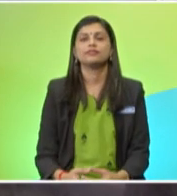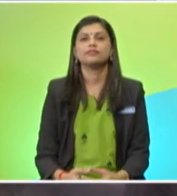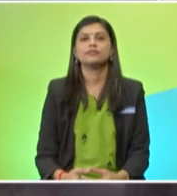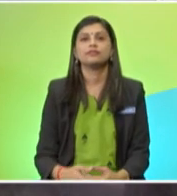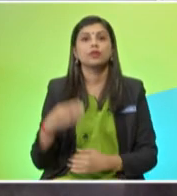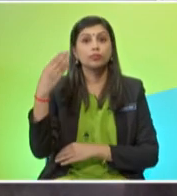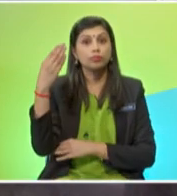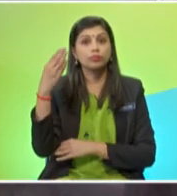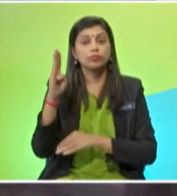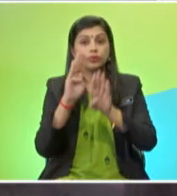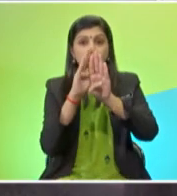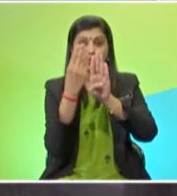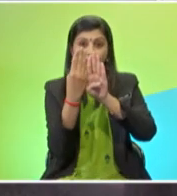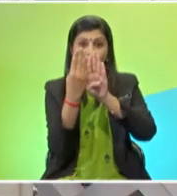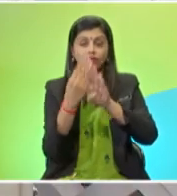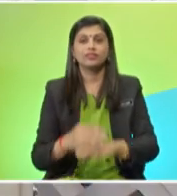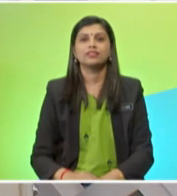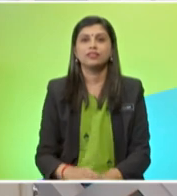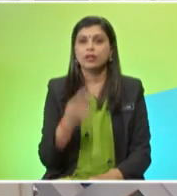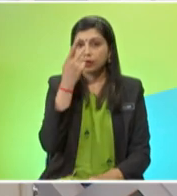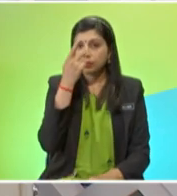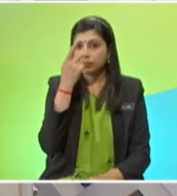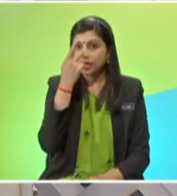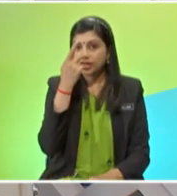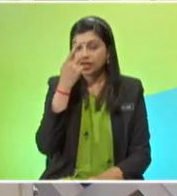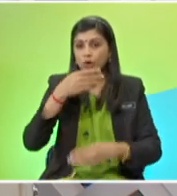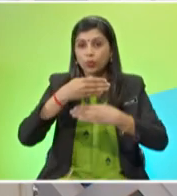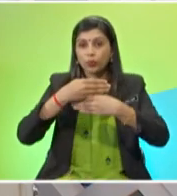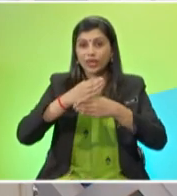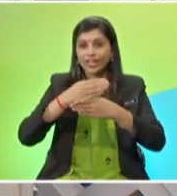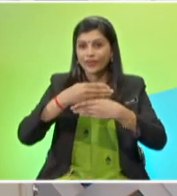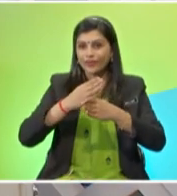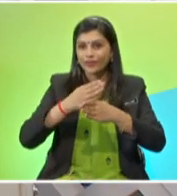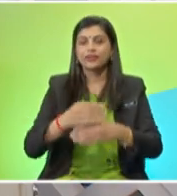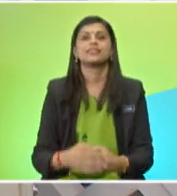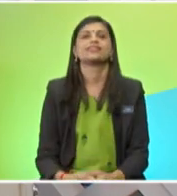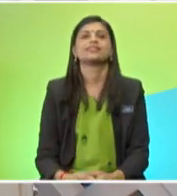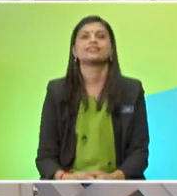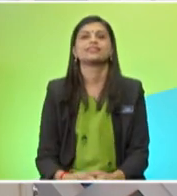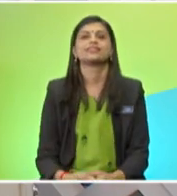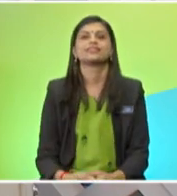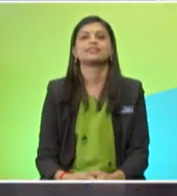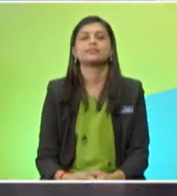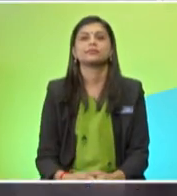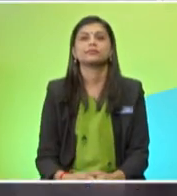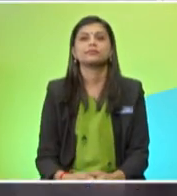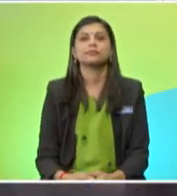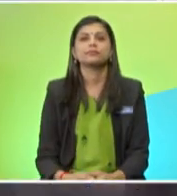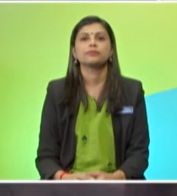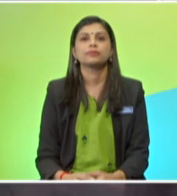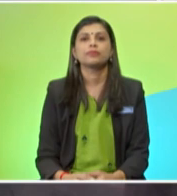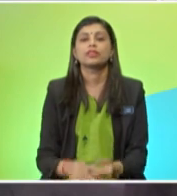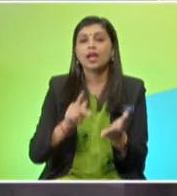Blue door. Blue door. And pink window. Pink window. Yeah. So that's parts of the